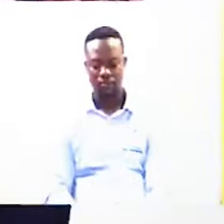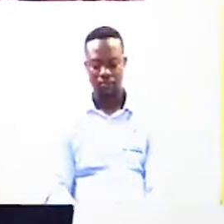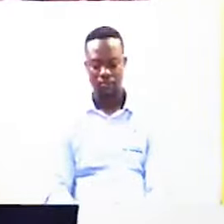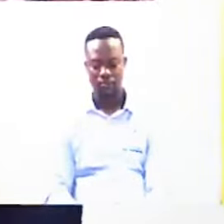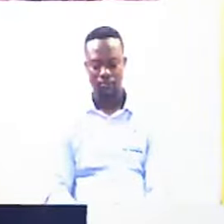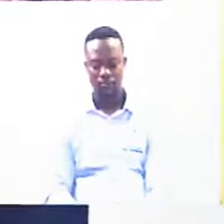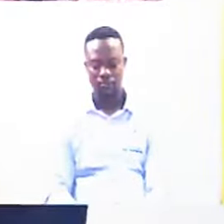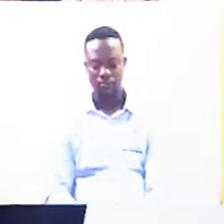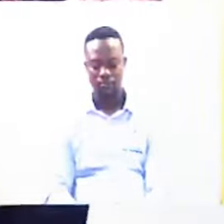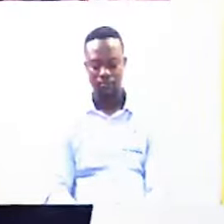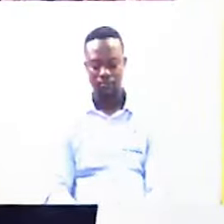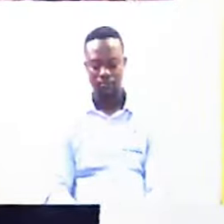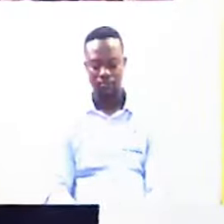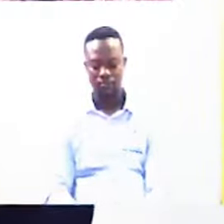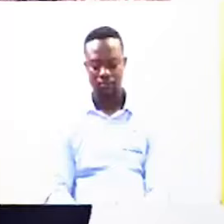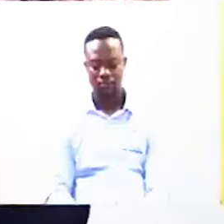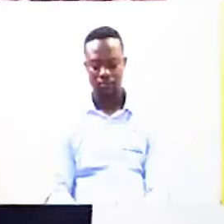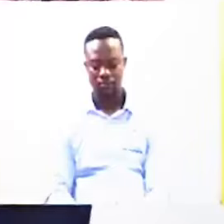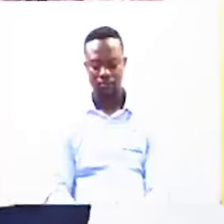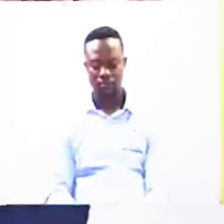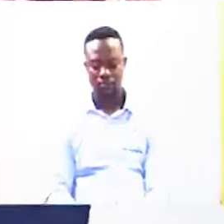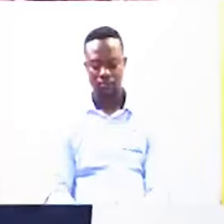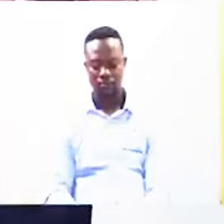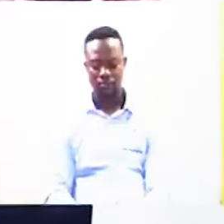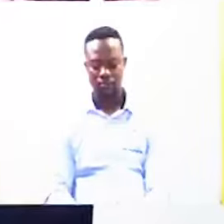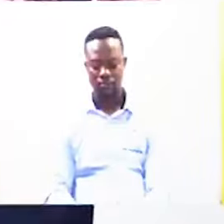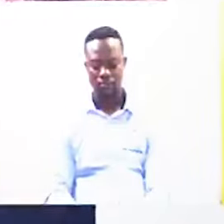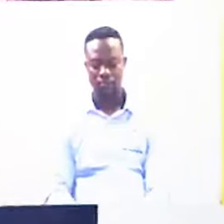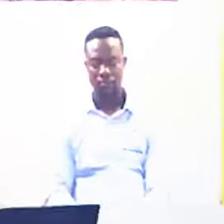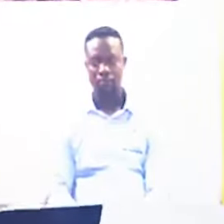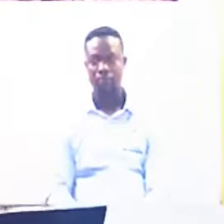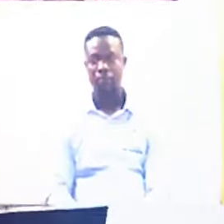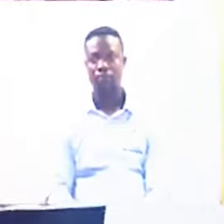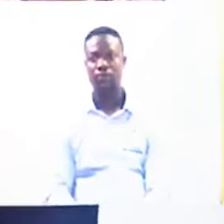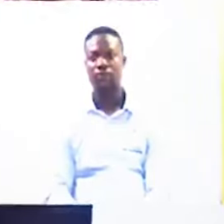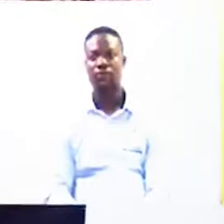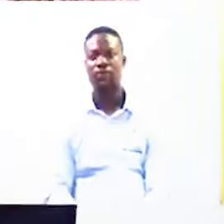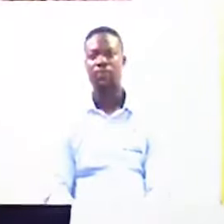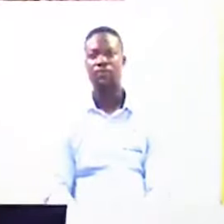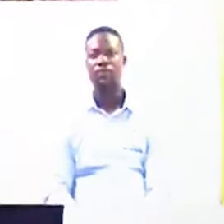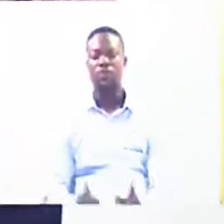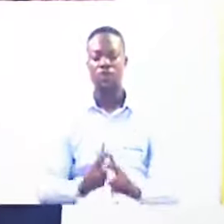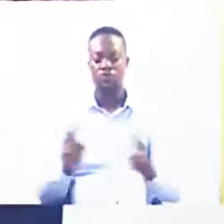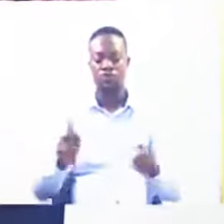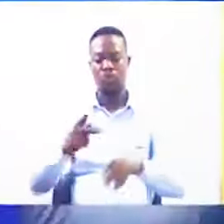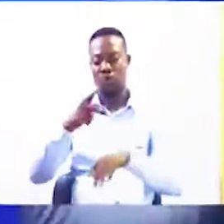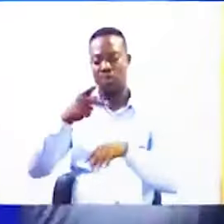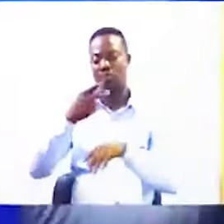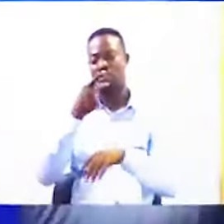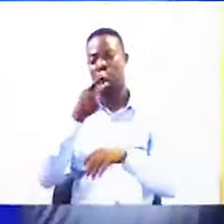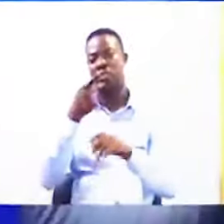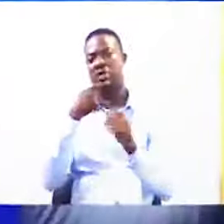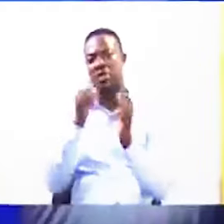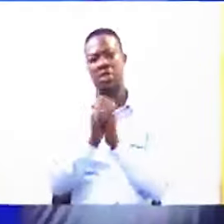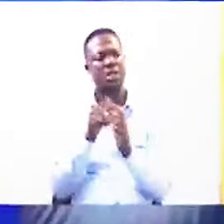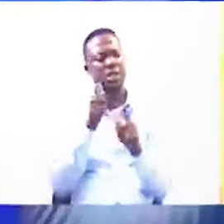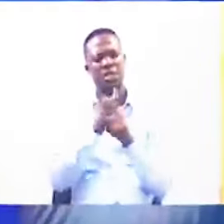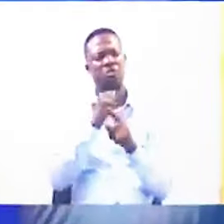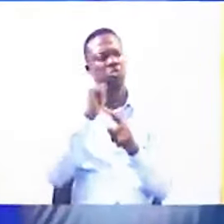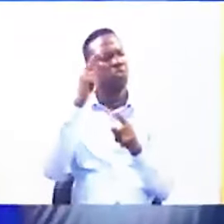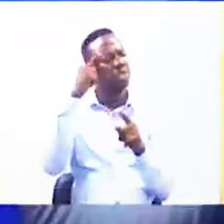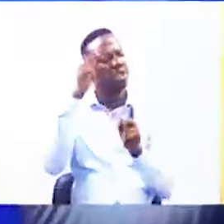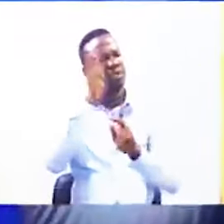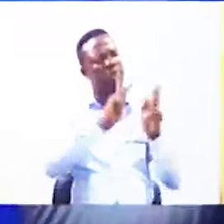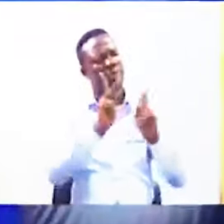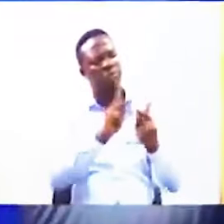nipa ani se me da so me so nipa ani a ani e me nye Kristo akoa. So Paul has said that he is not a people pleaser. This